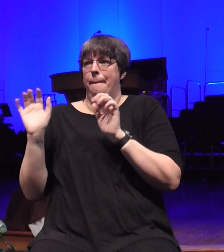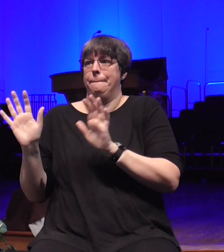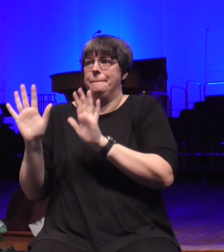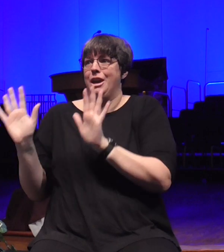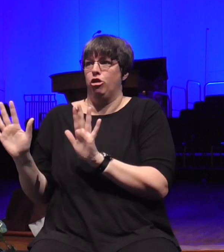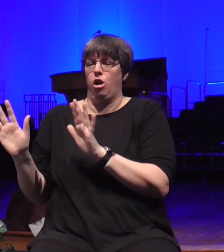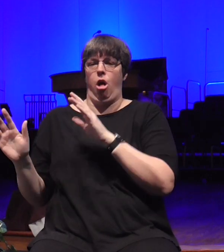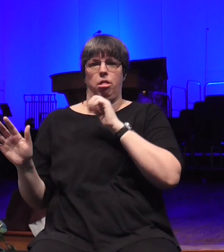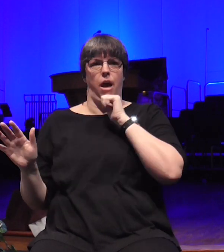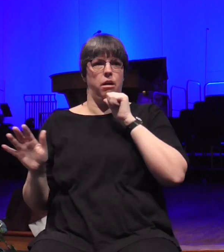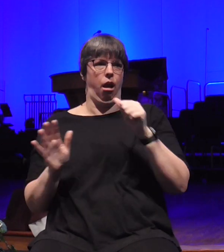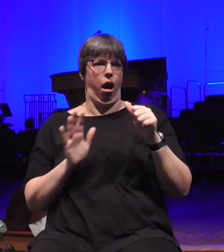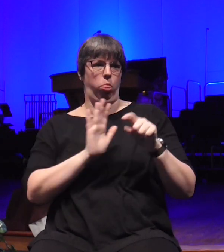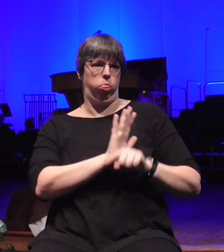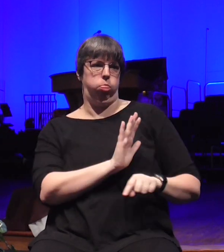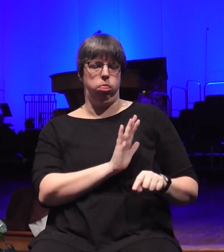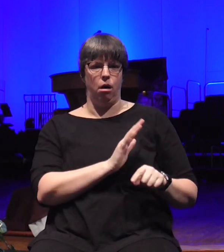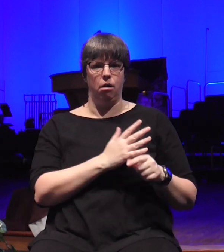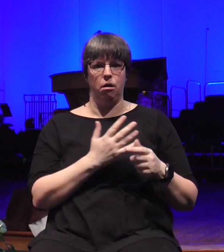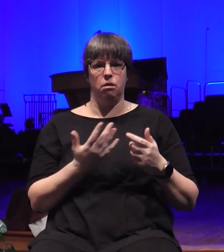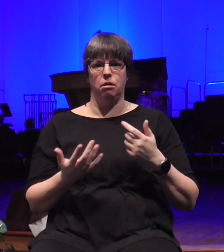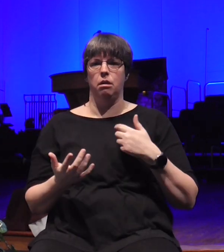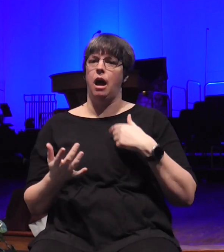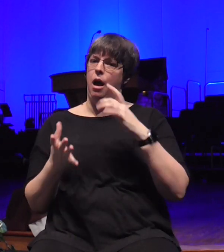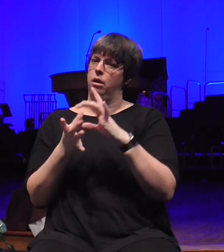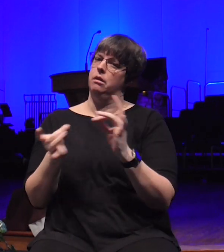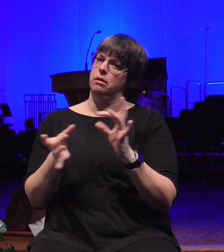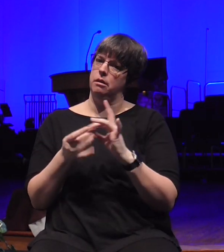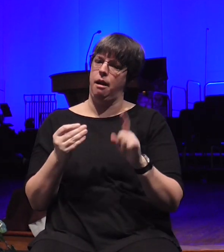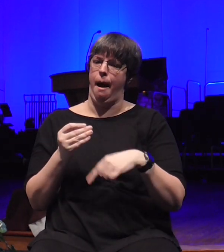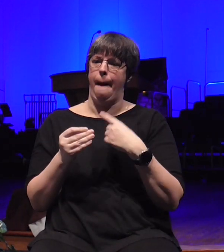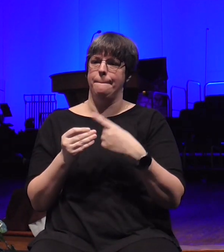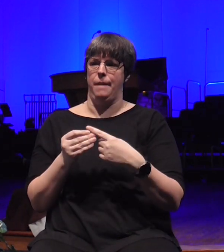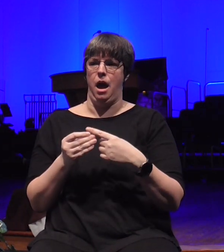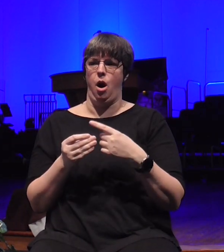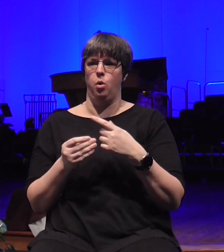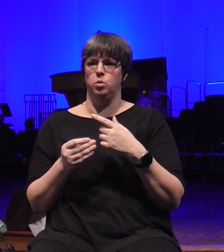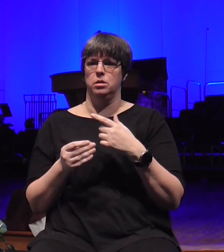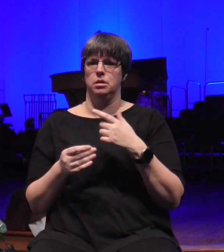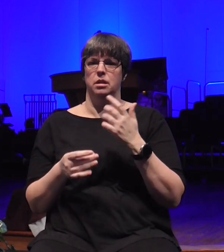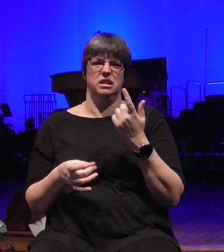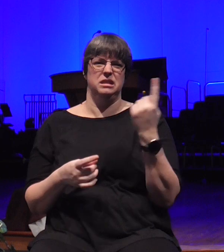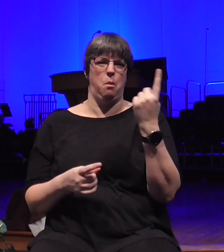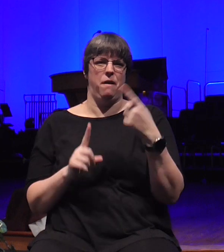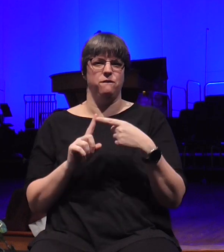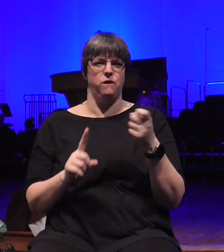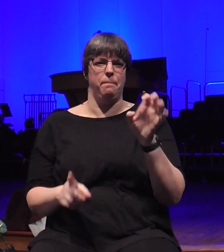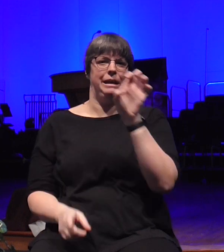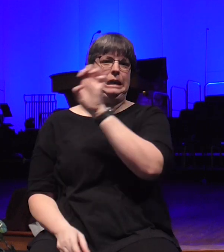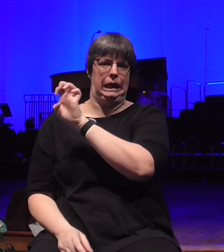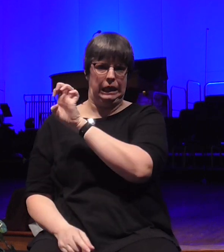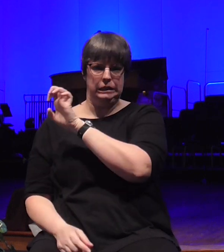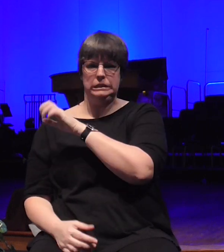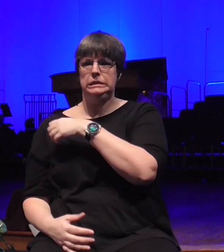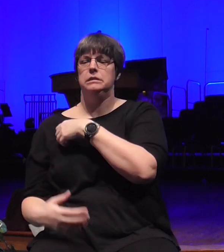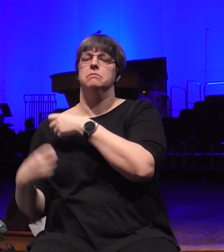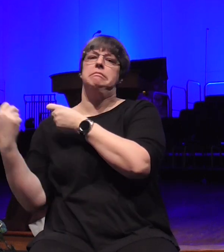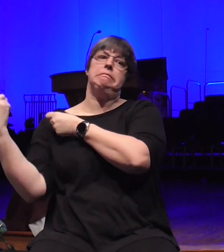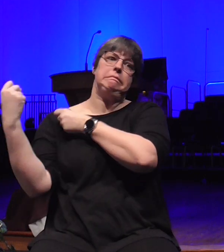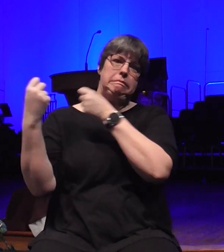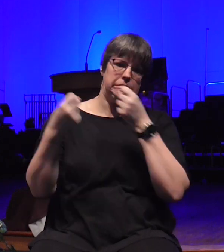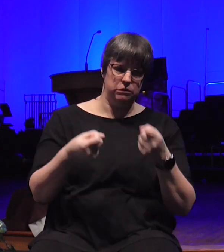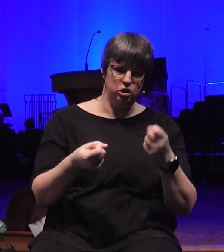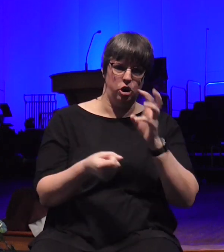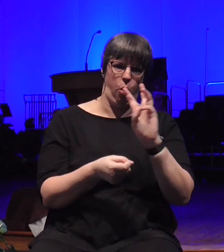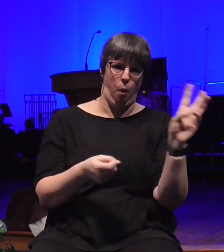drudgery. I'll probably tell him about the Easterner who traveled here to the West and took a long bus trip to see